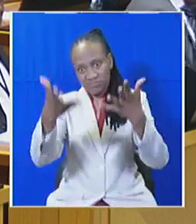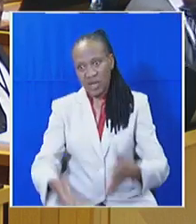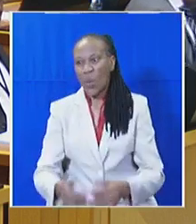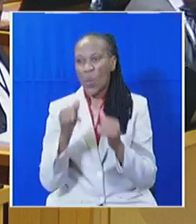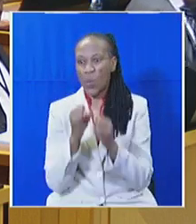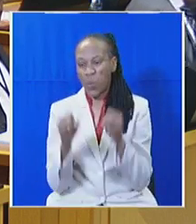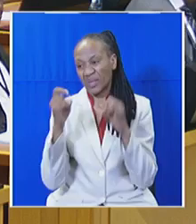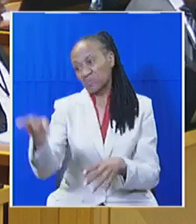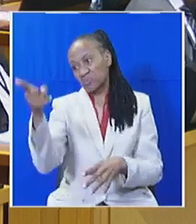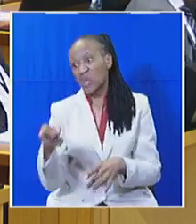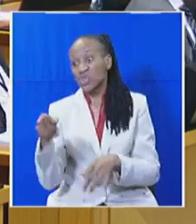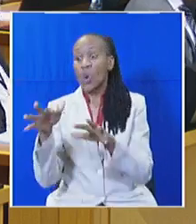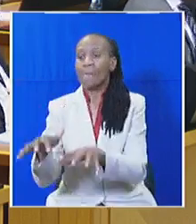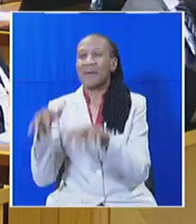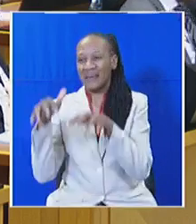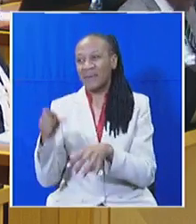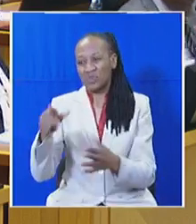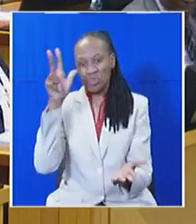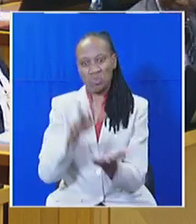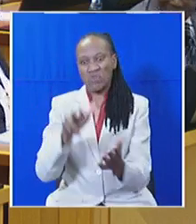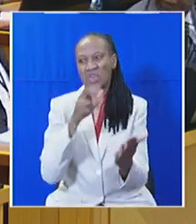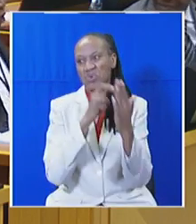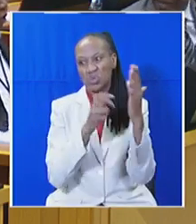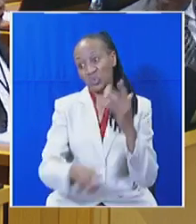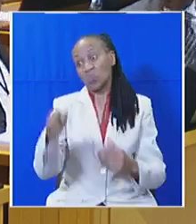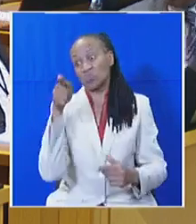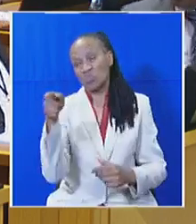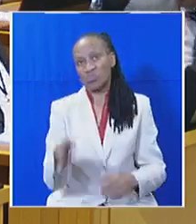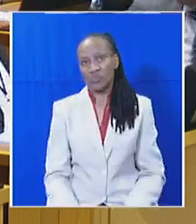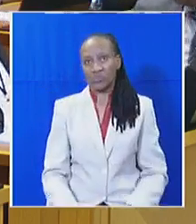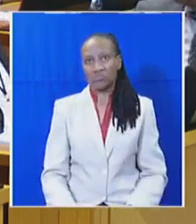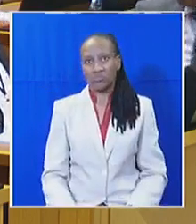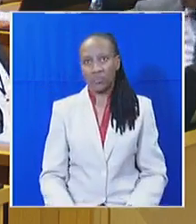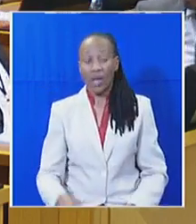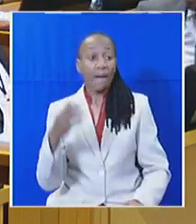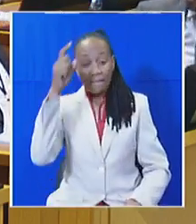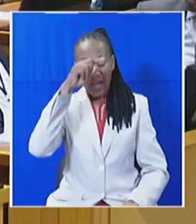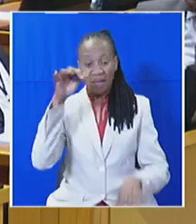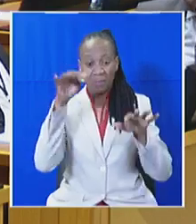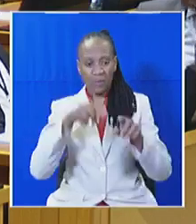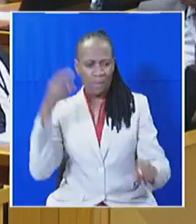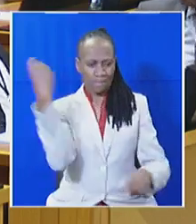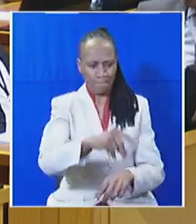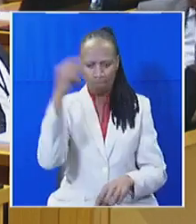in parliament and you pass the rule in parliament. Thank you. You enjoy the beating of black people, I think.